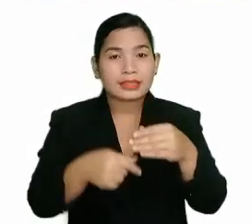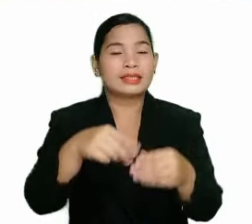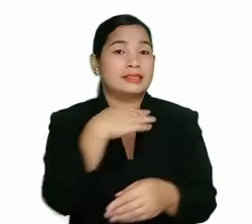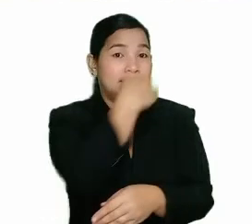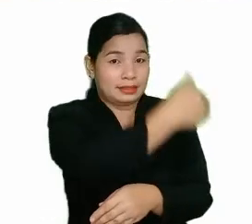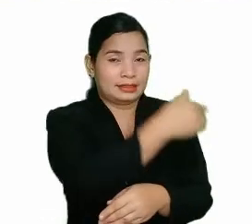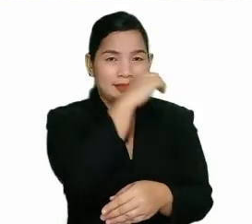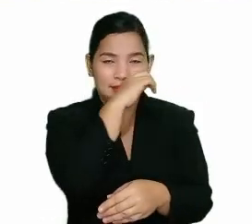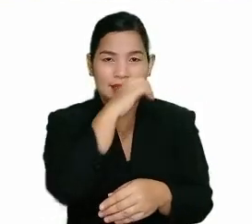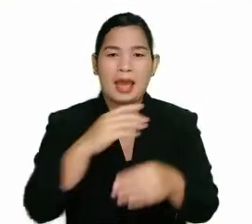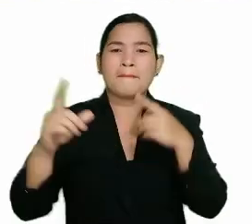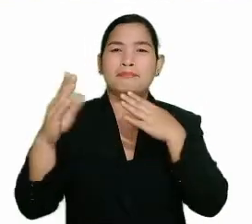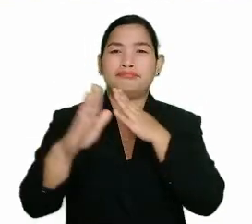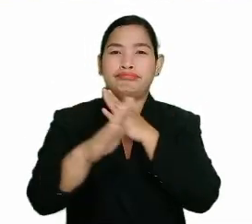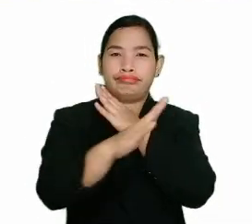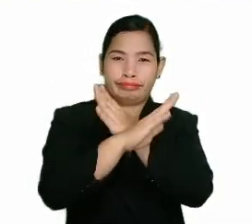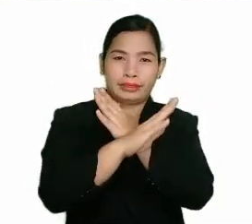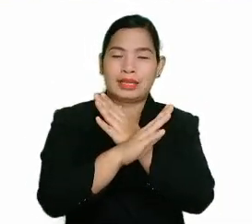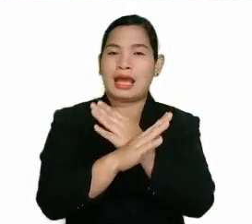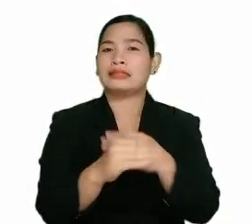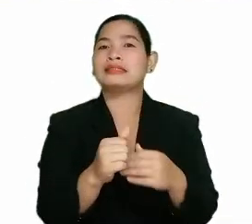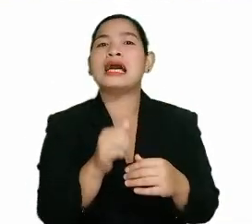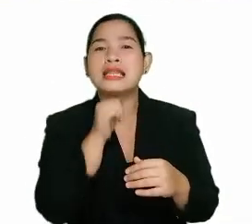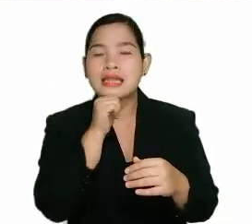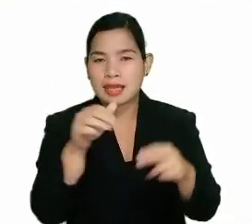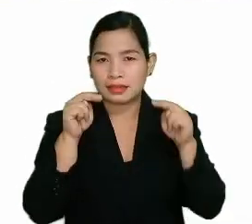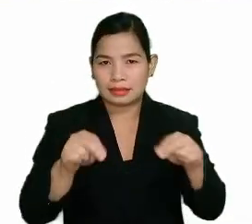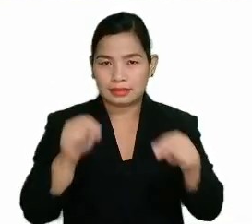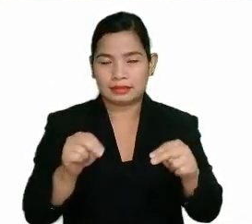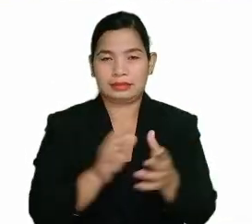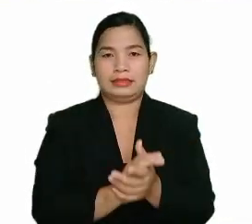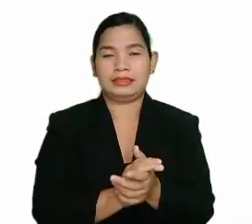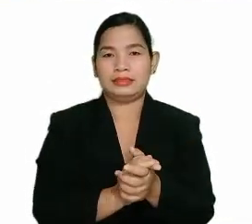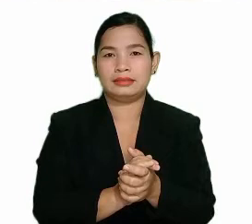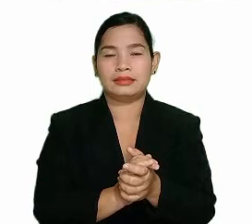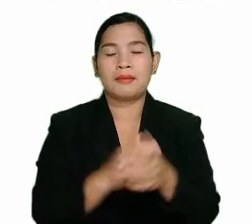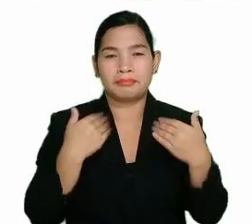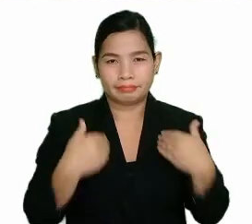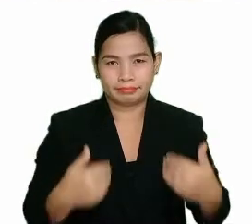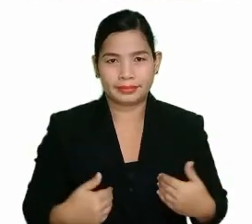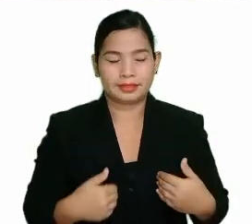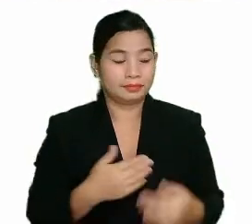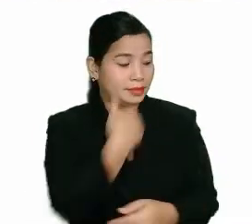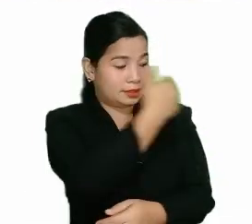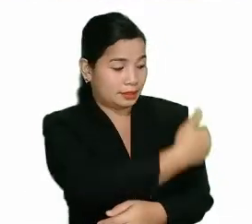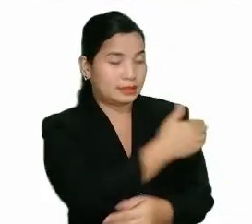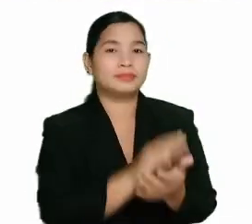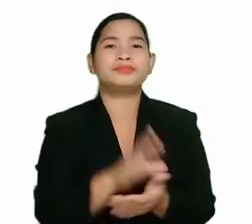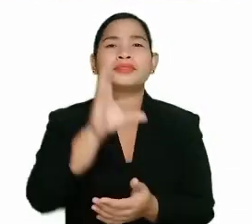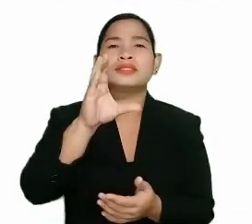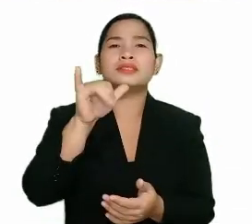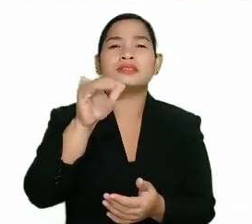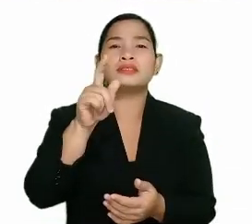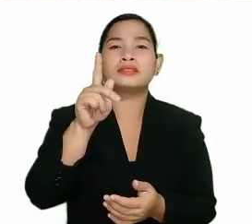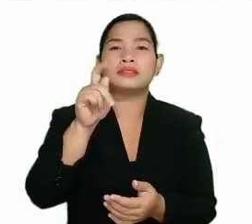certain materials and eliminates the unneeded ones. The cytoplasm